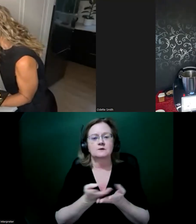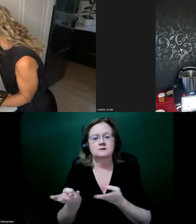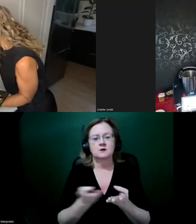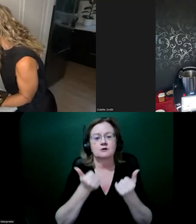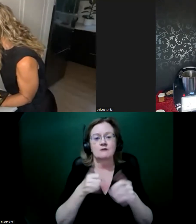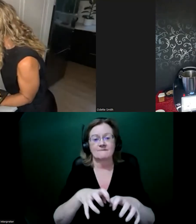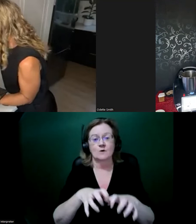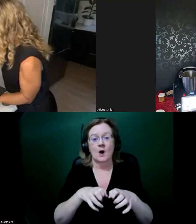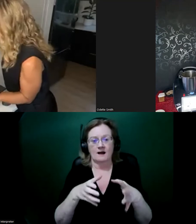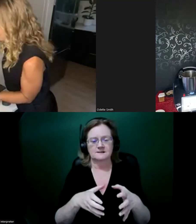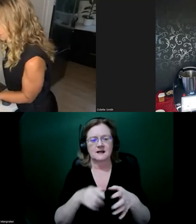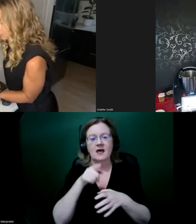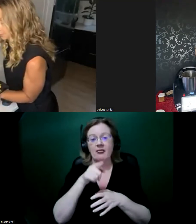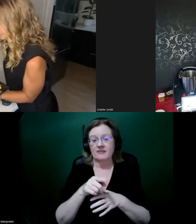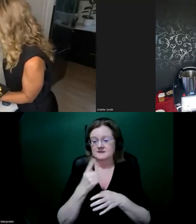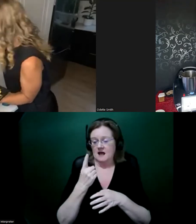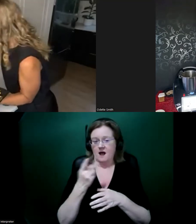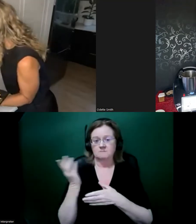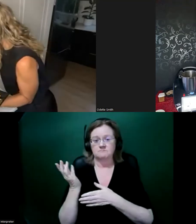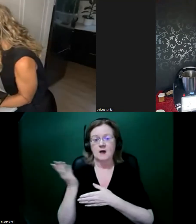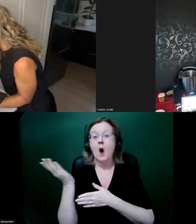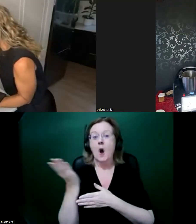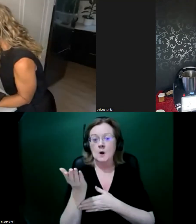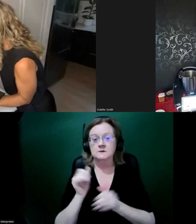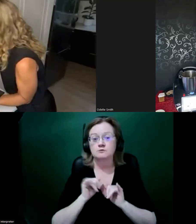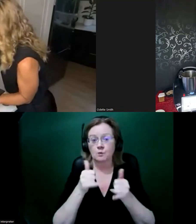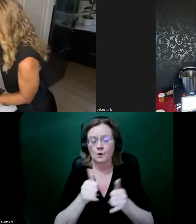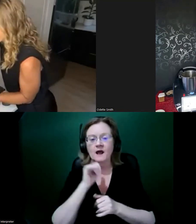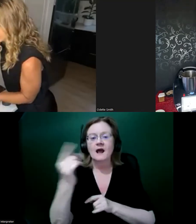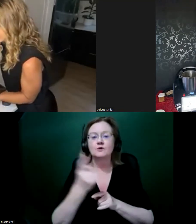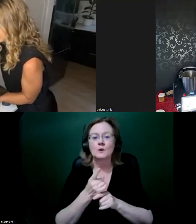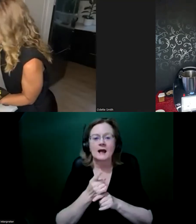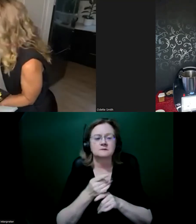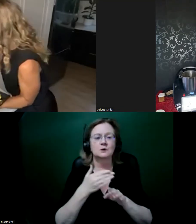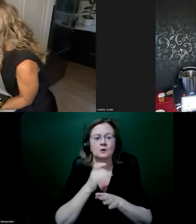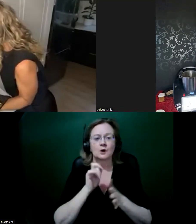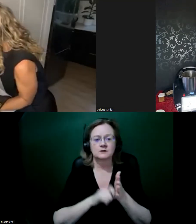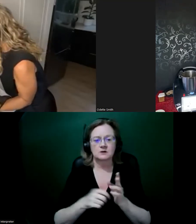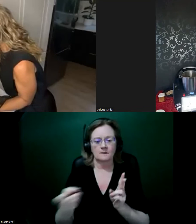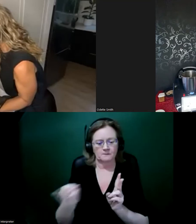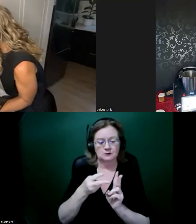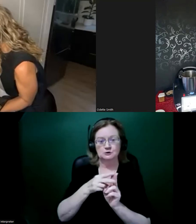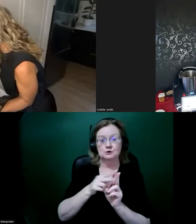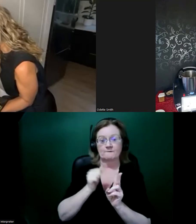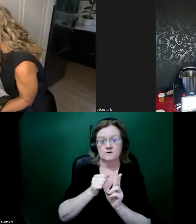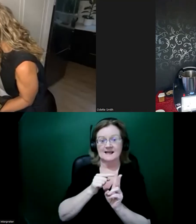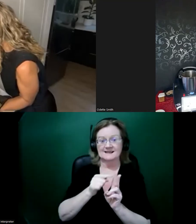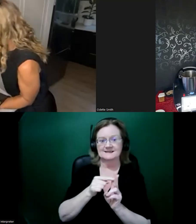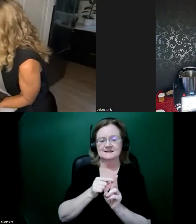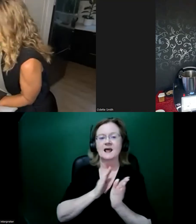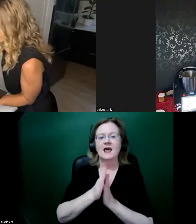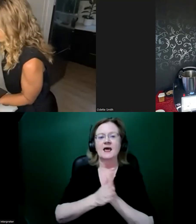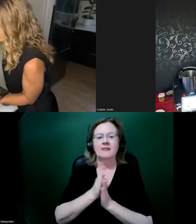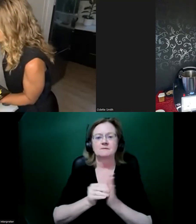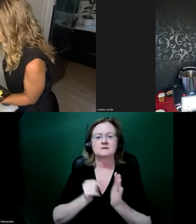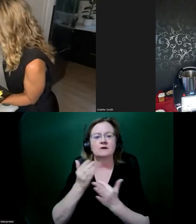the options for host rewards. And if you come to our workshops, the in-person ones, and you bring 2 friends with you, you actually will have access